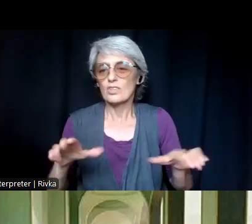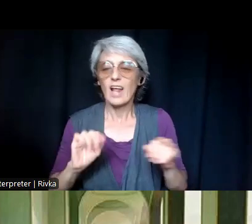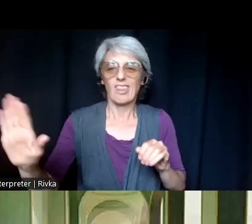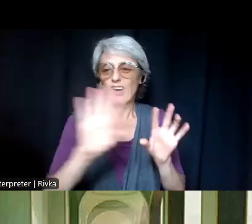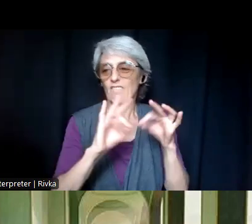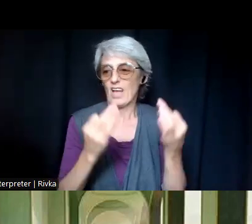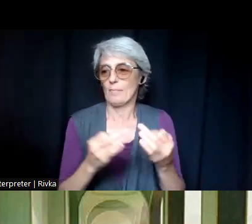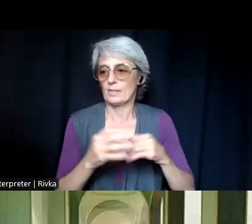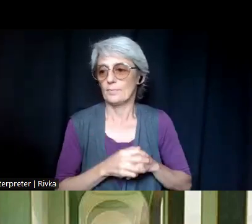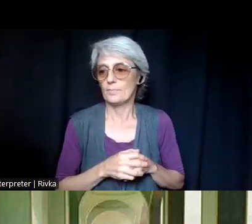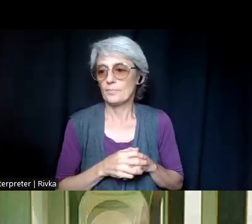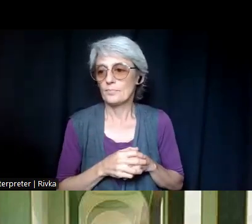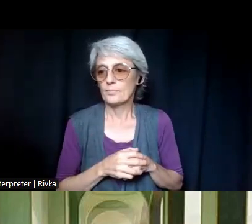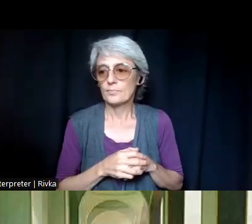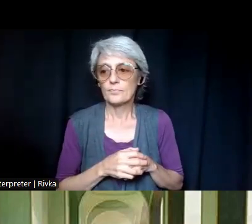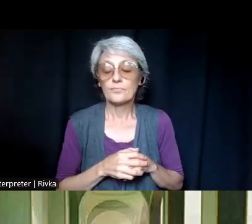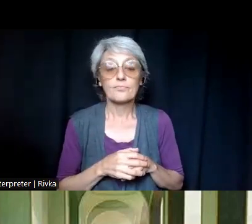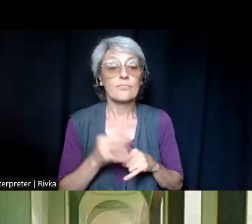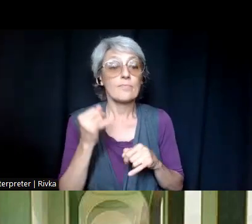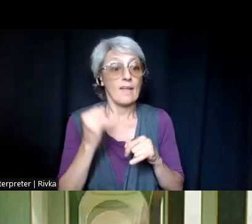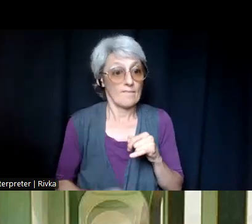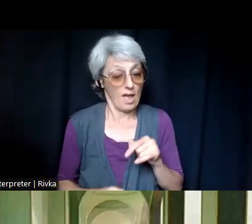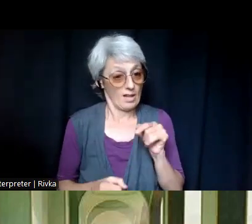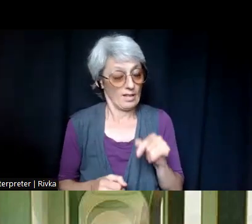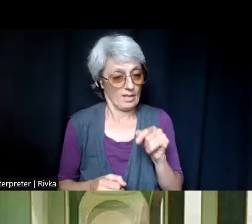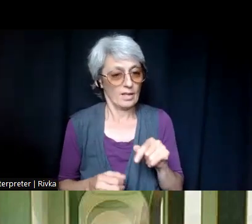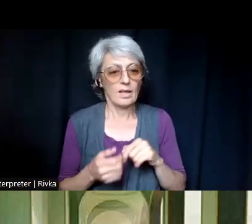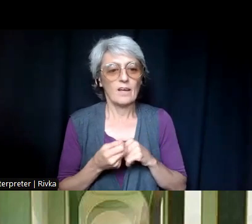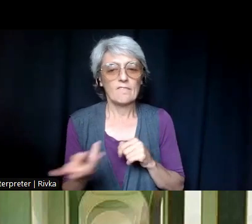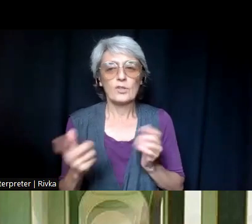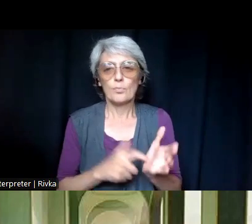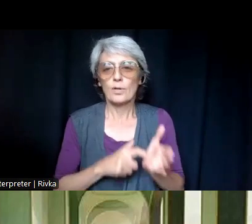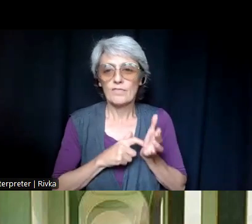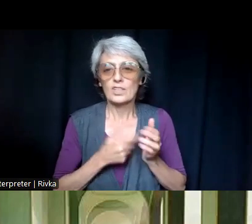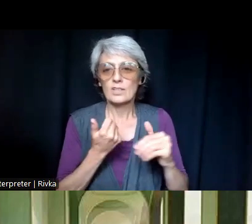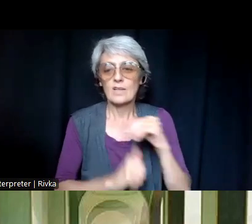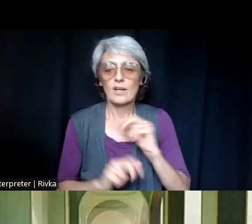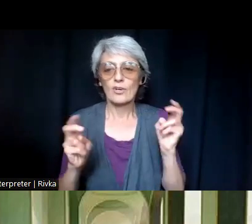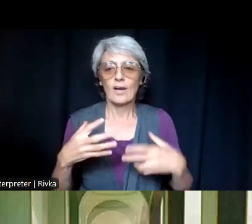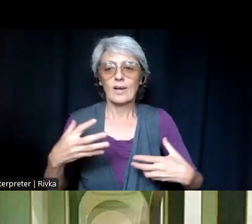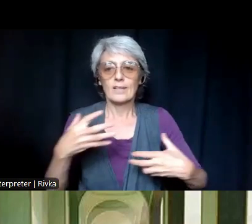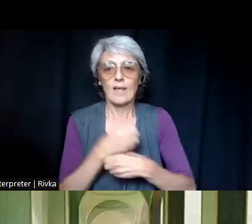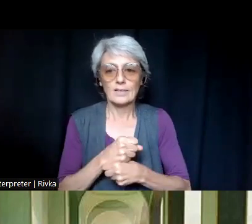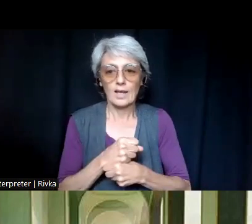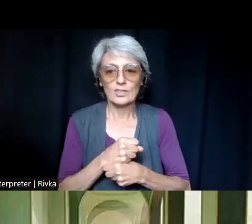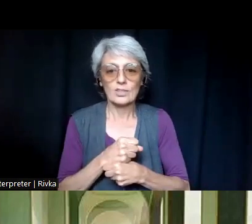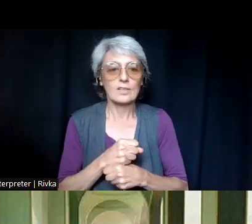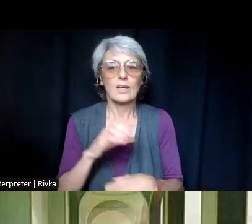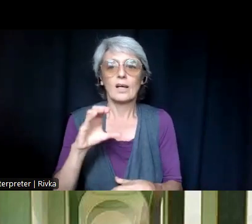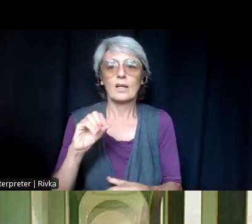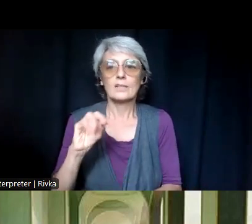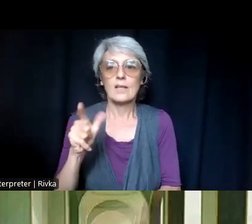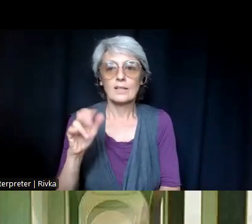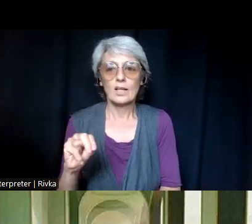course, as is listed here, there are several provisions under the Consolidation Appropriations Act, which create